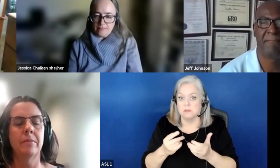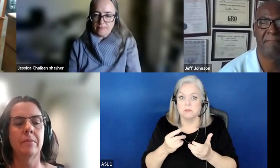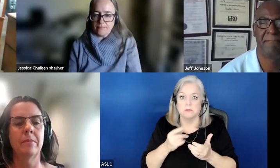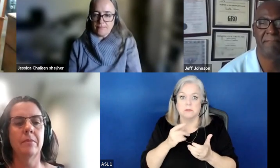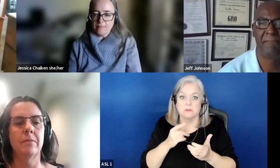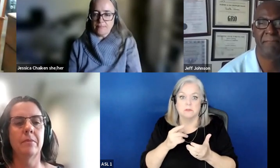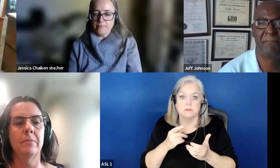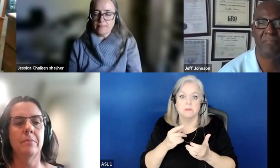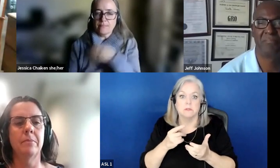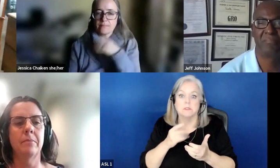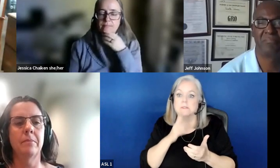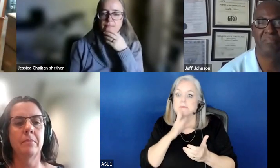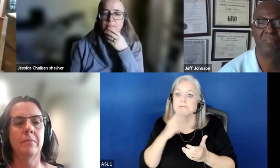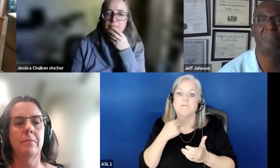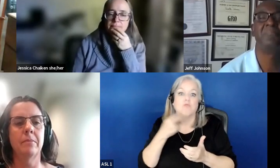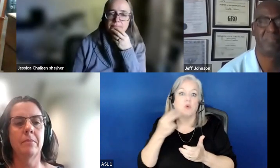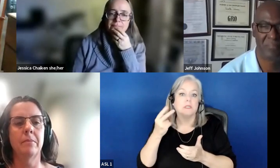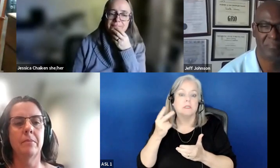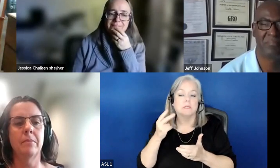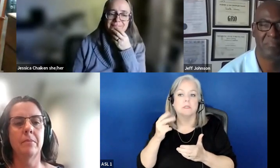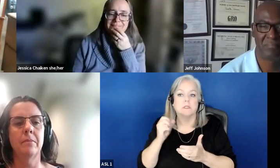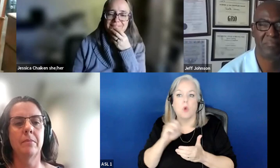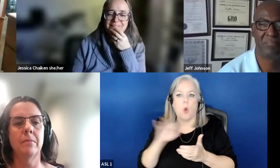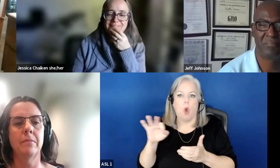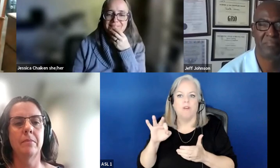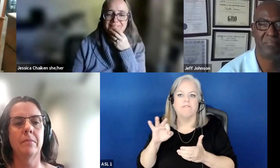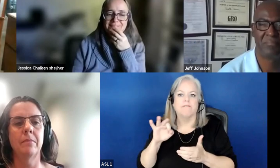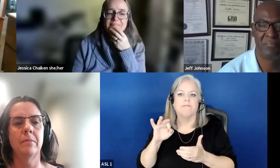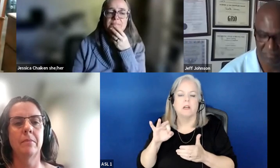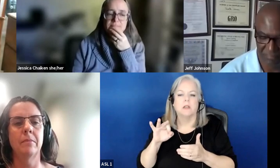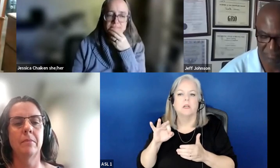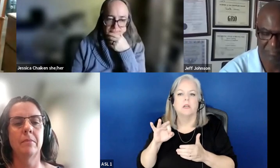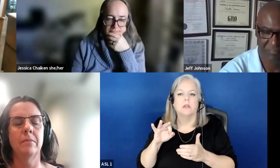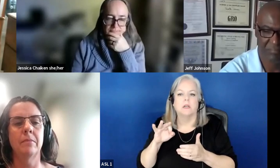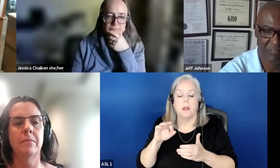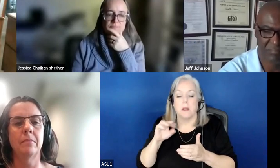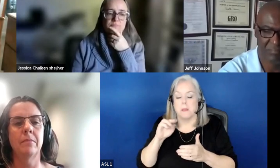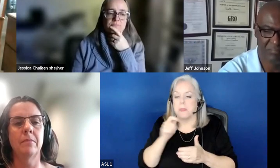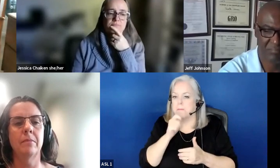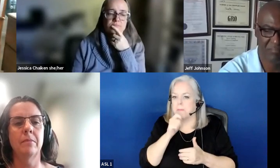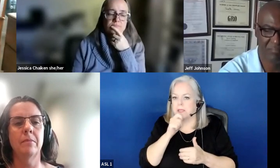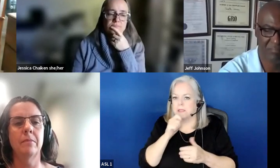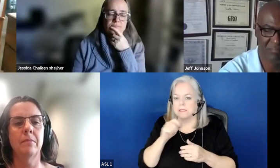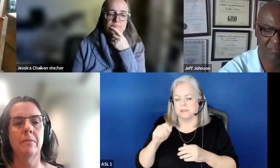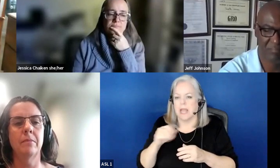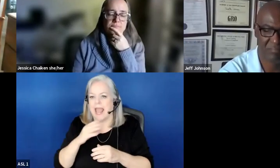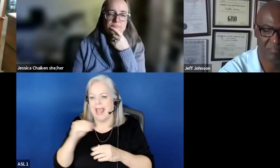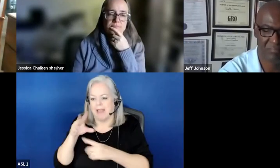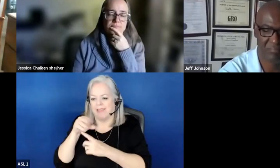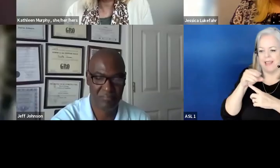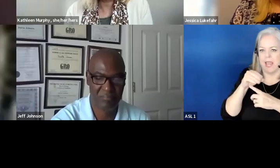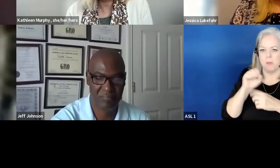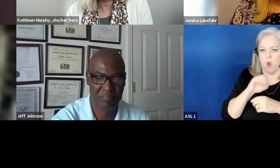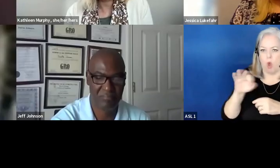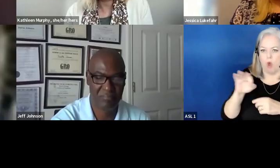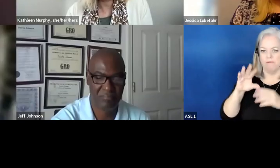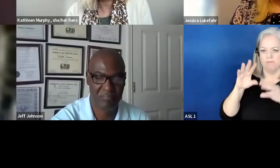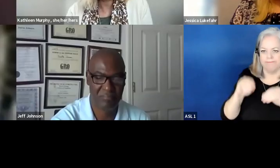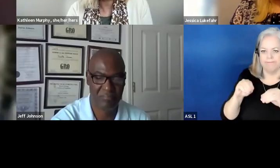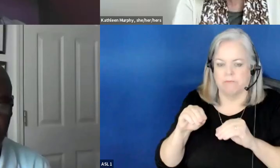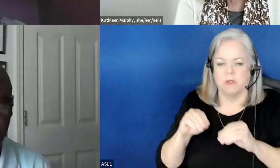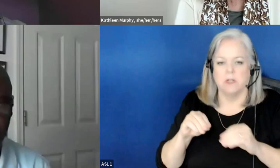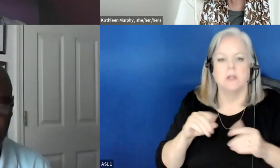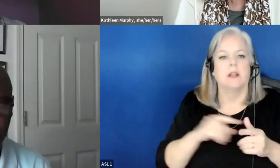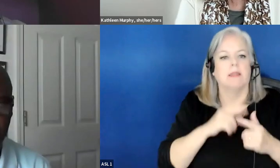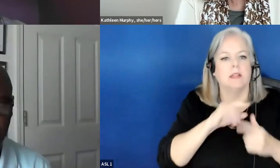right now is going to not only turn off your mic but turn off your camera so the two little icons at the bottom and we will be joined again by Joanne